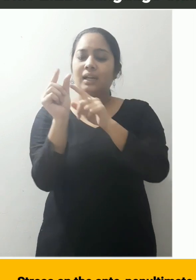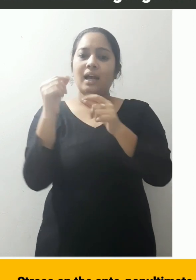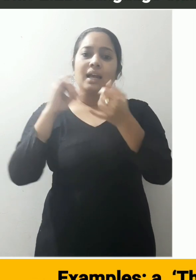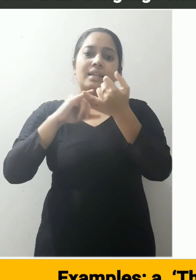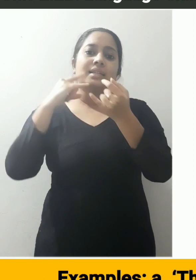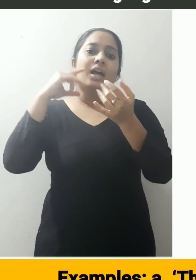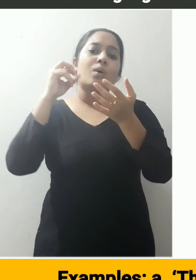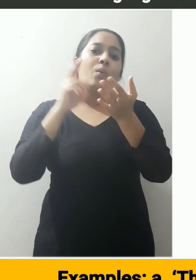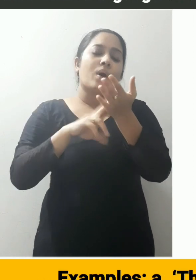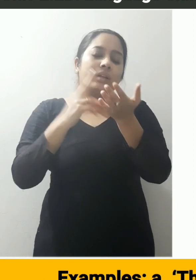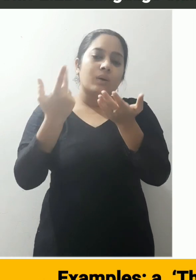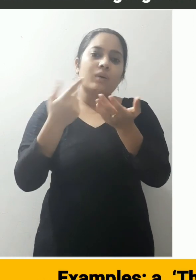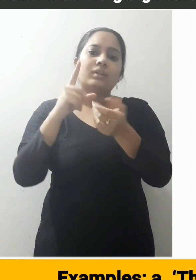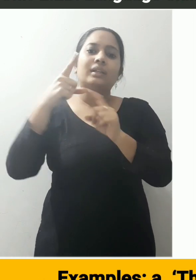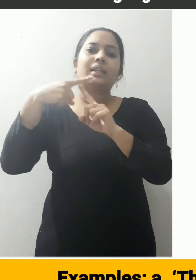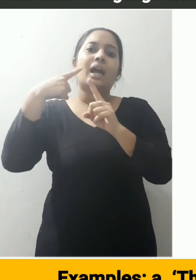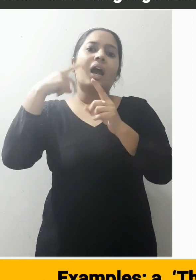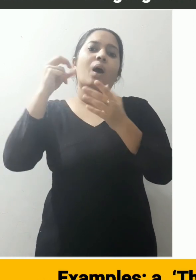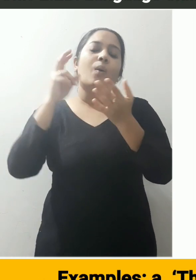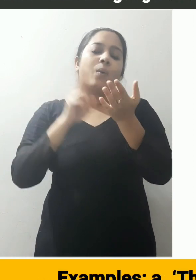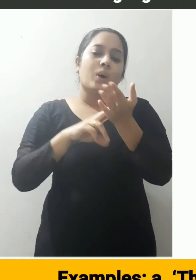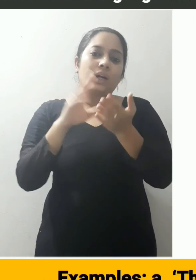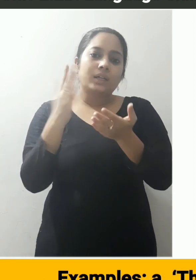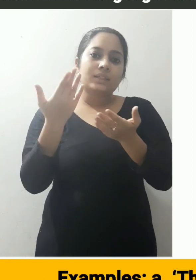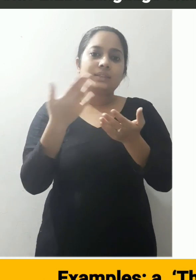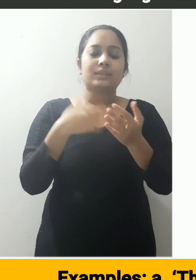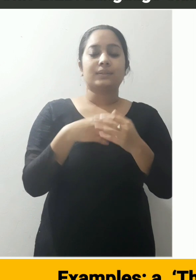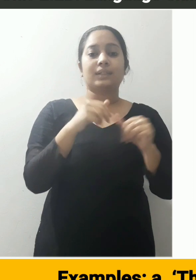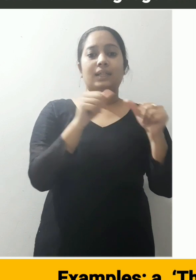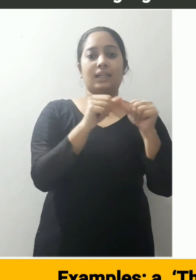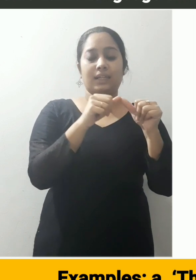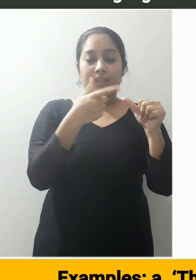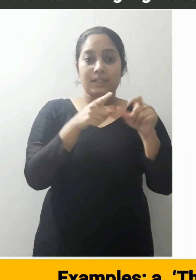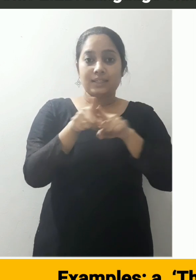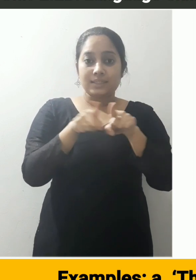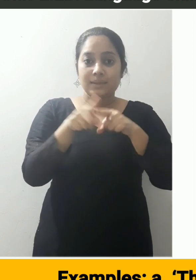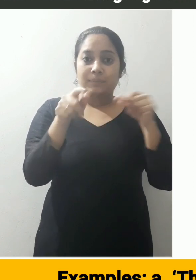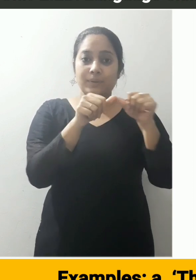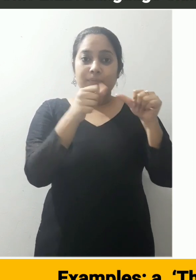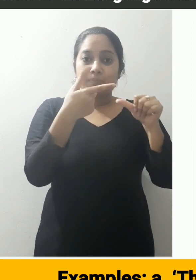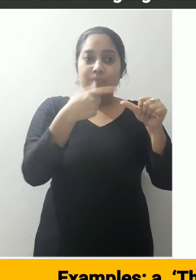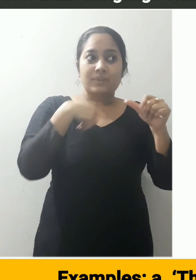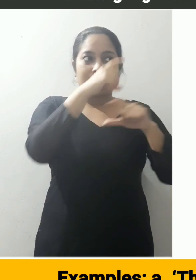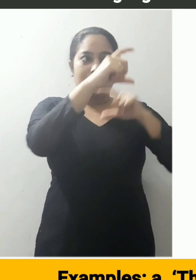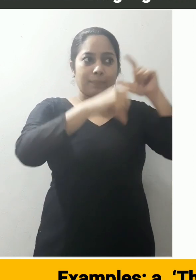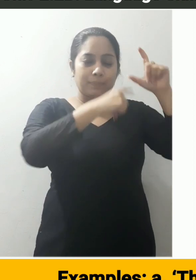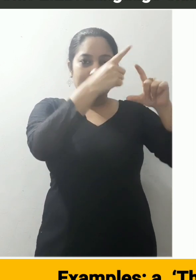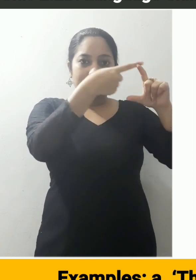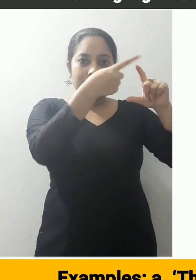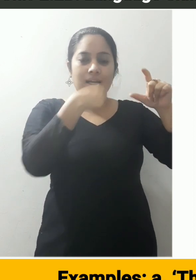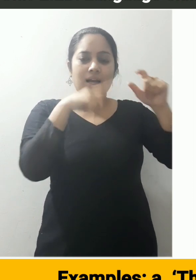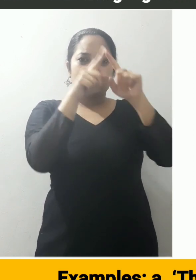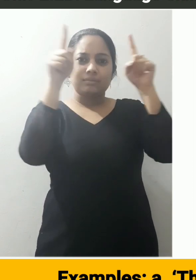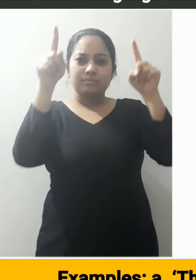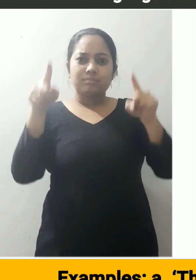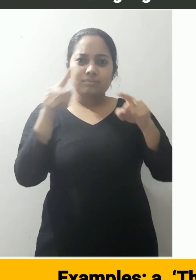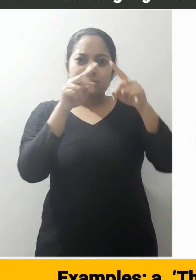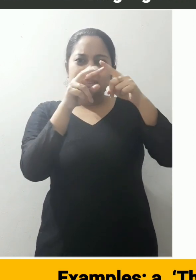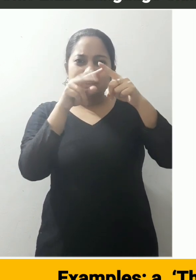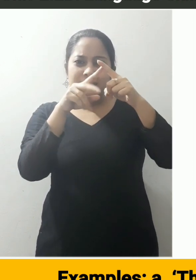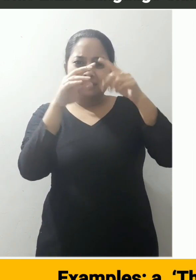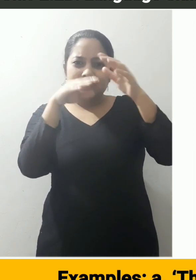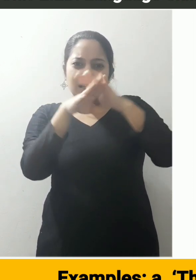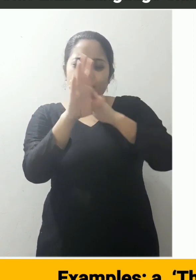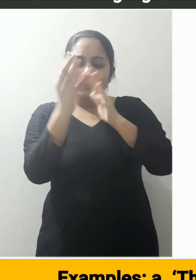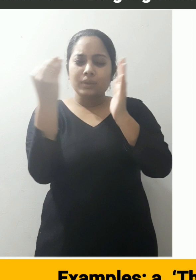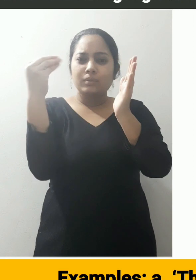TION. Example: A. The company channel on your television will give you